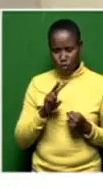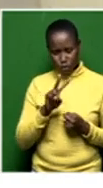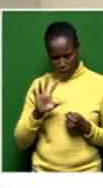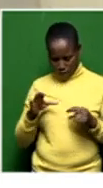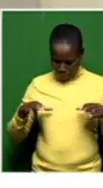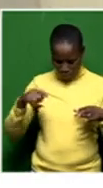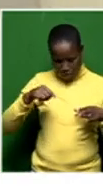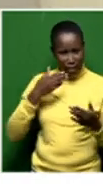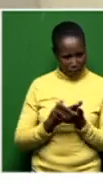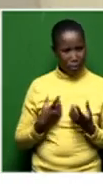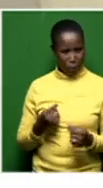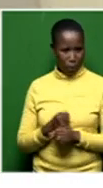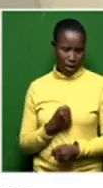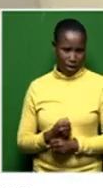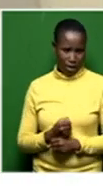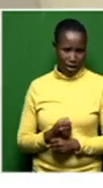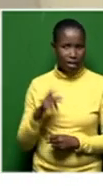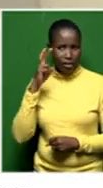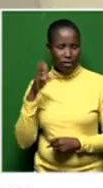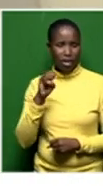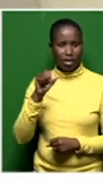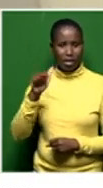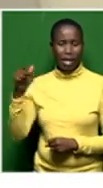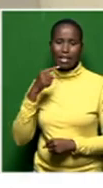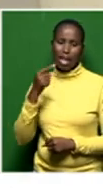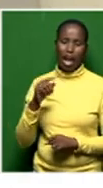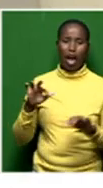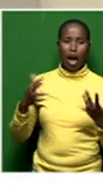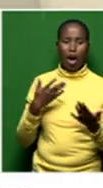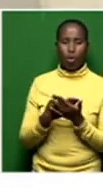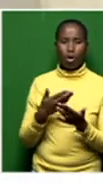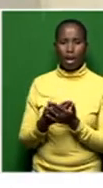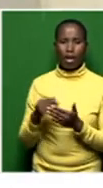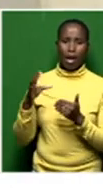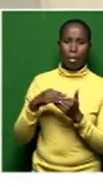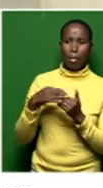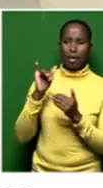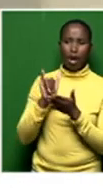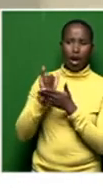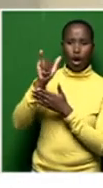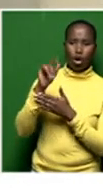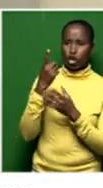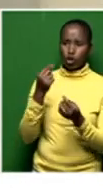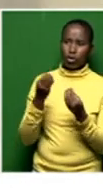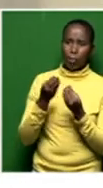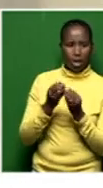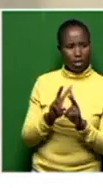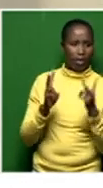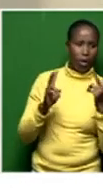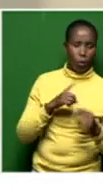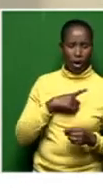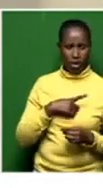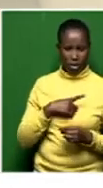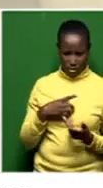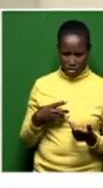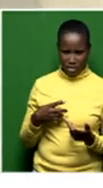saw a statement from SAA saying, oh, how can a cabin crew member now go do something else? I mean, how shallow?